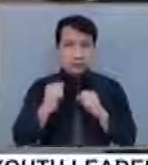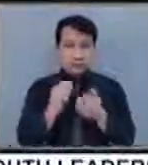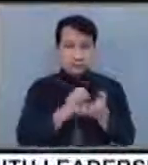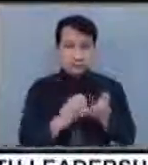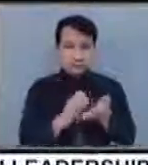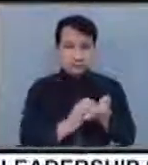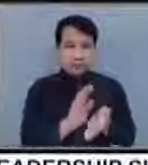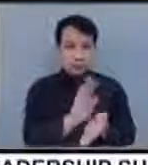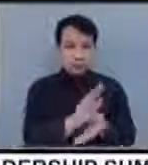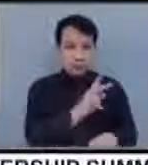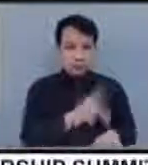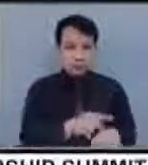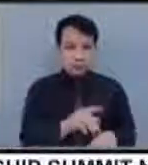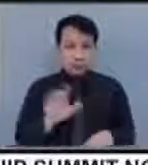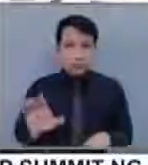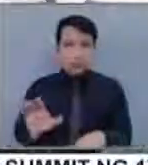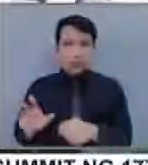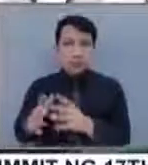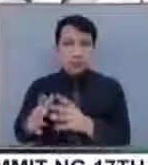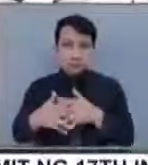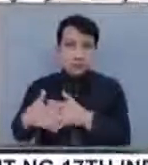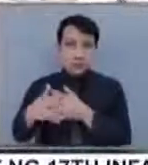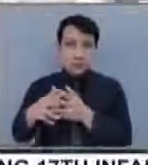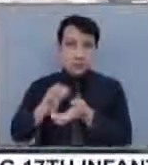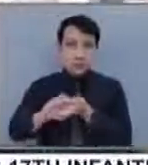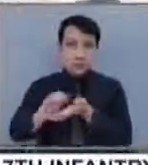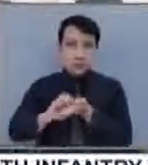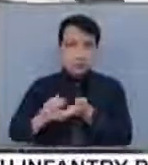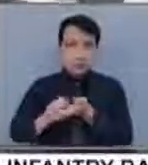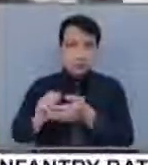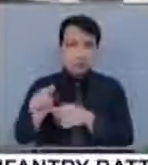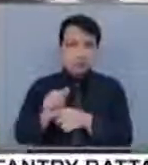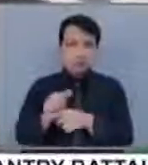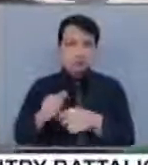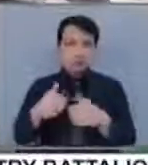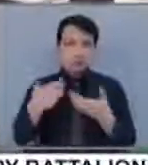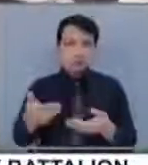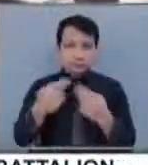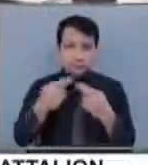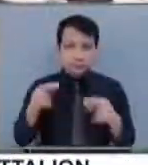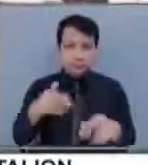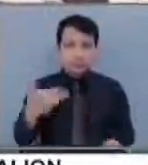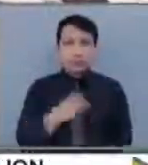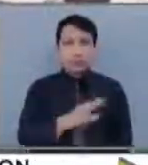pagitan ng Pilipinas at Amerika. Eunice Amonte, para sa Morning Show ng Bayan, Rise and Shine Pilipinas.